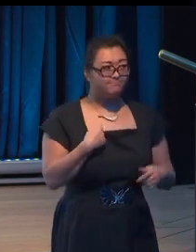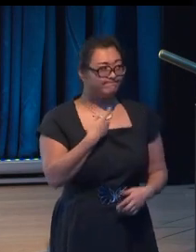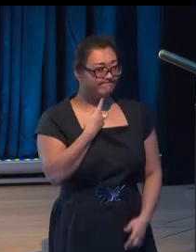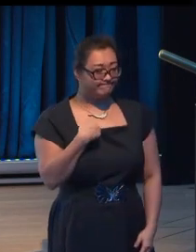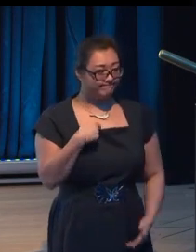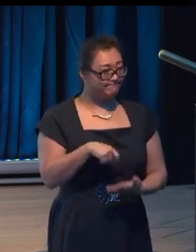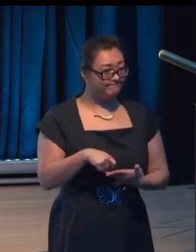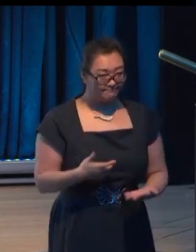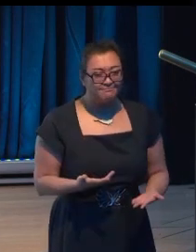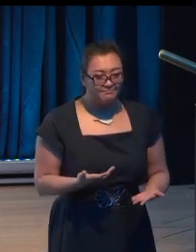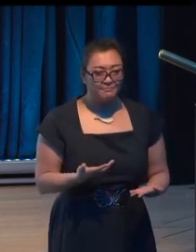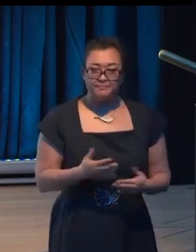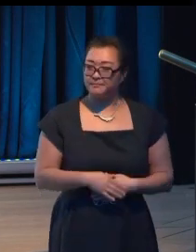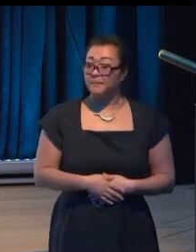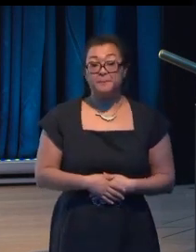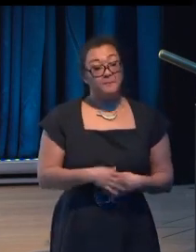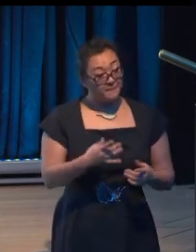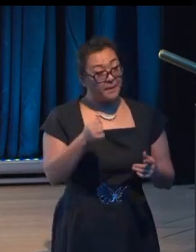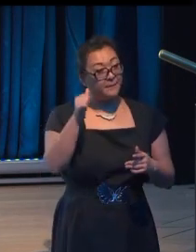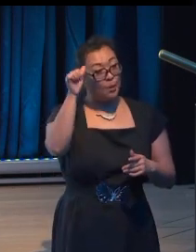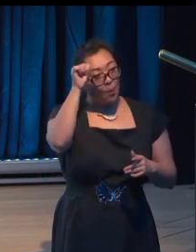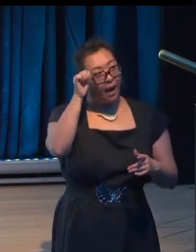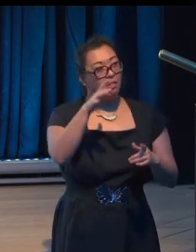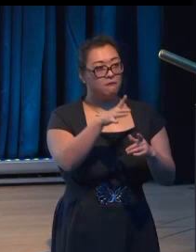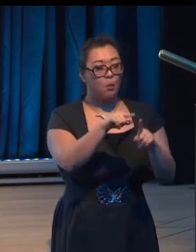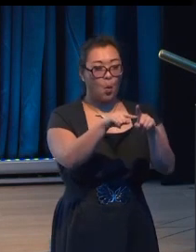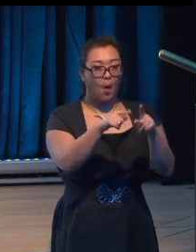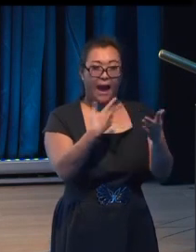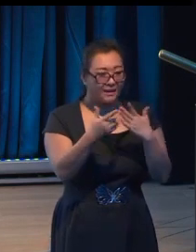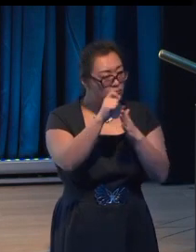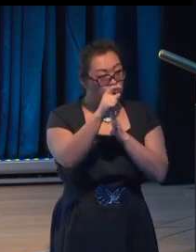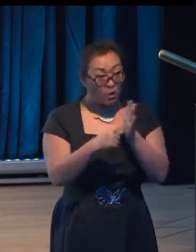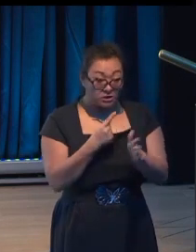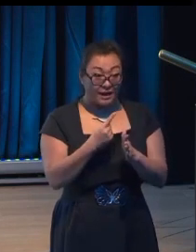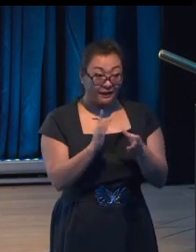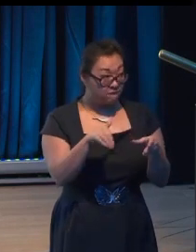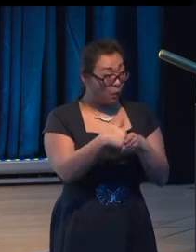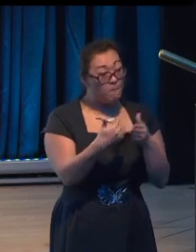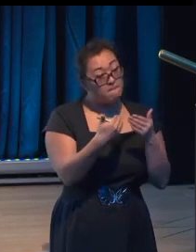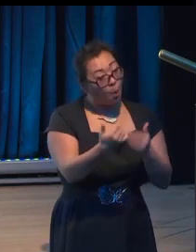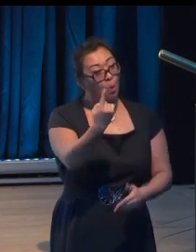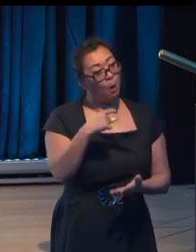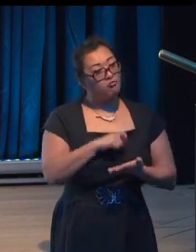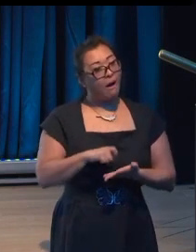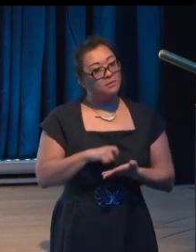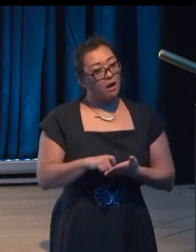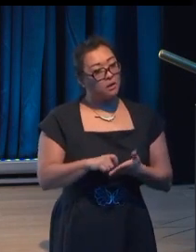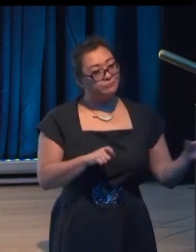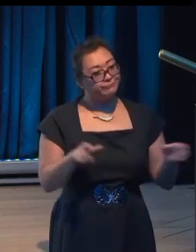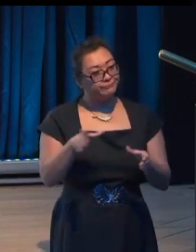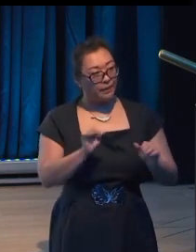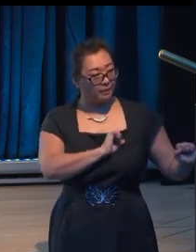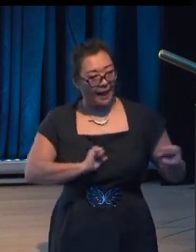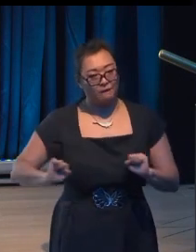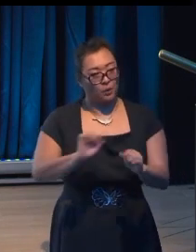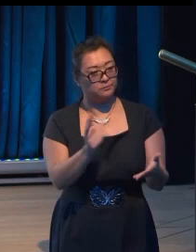product. Writing for a studio, especially a bigger studio where there are lots of moving parts and teams to consider, means letting